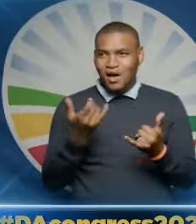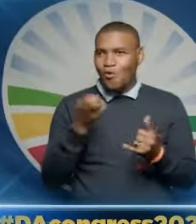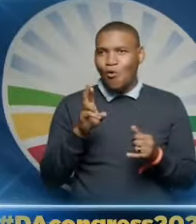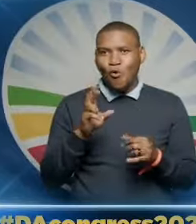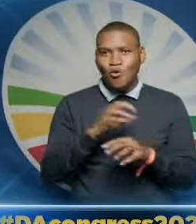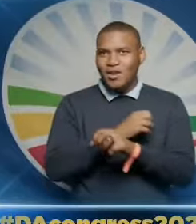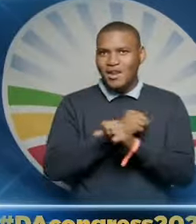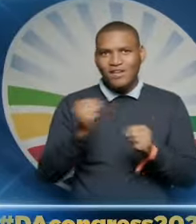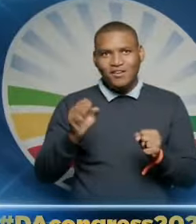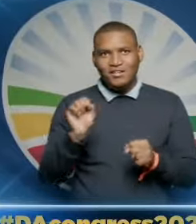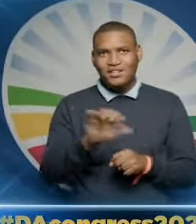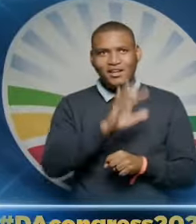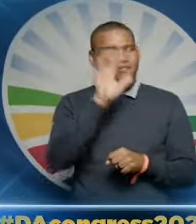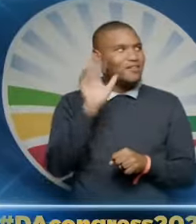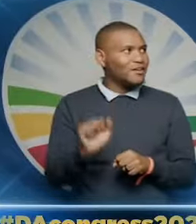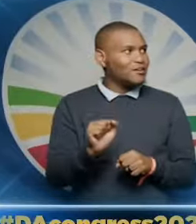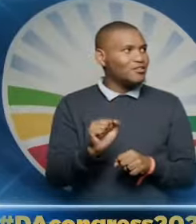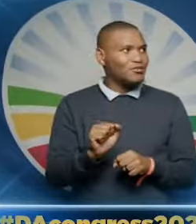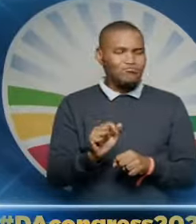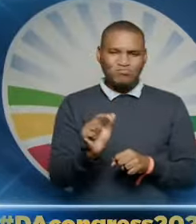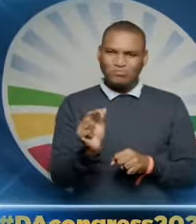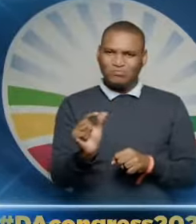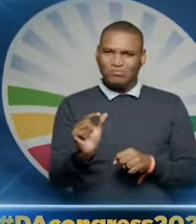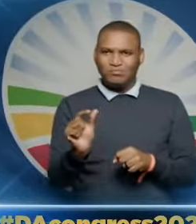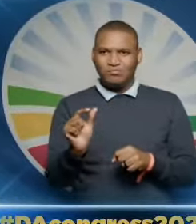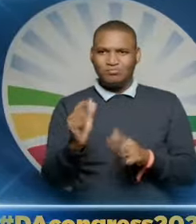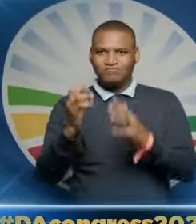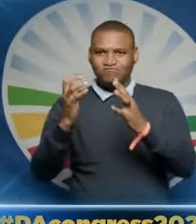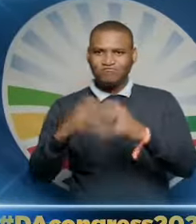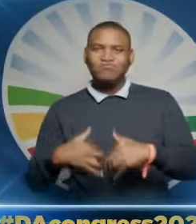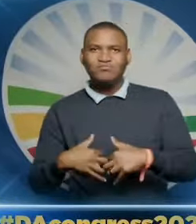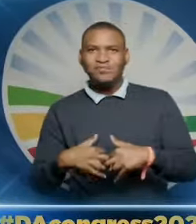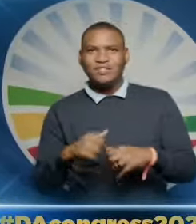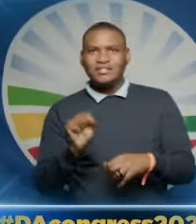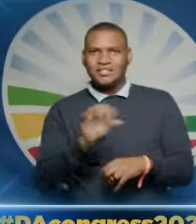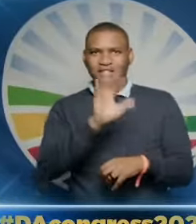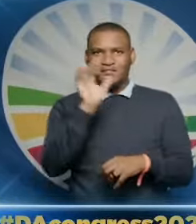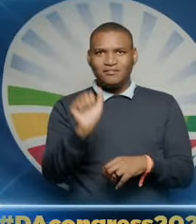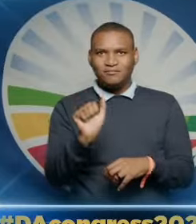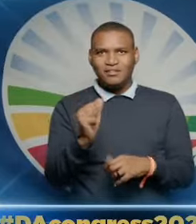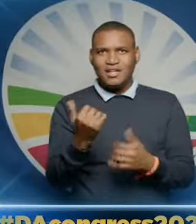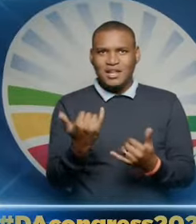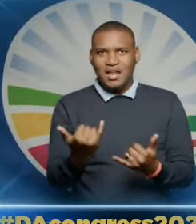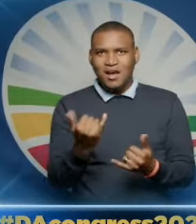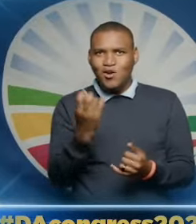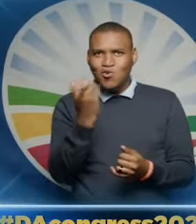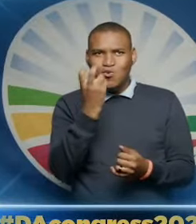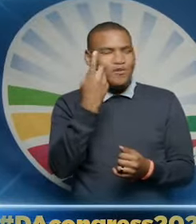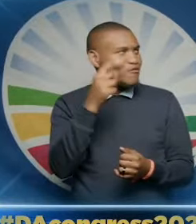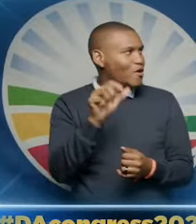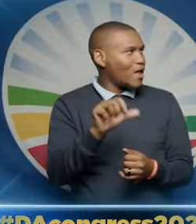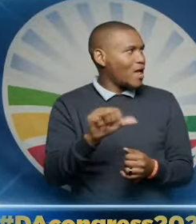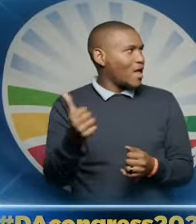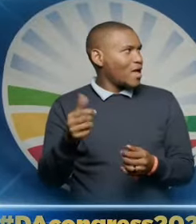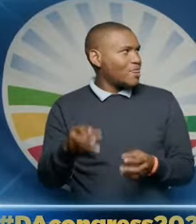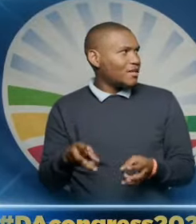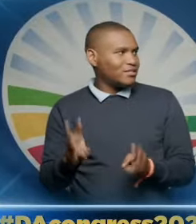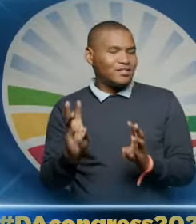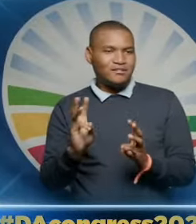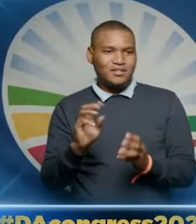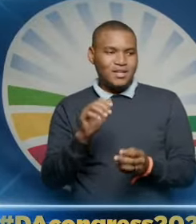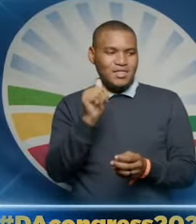never. South Africa is on the verge of total collapse. South Africans are now looking for an alternative.